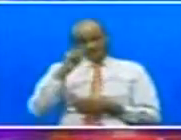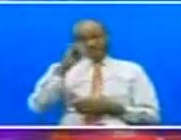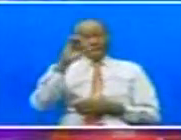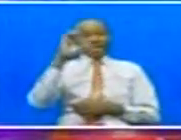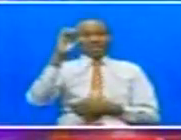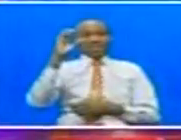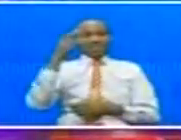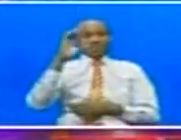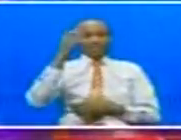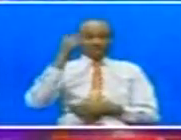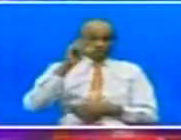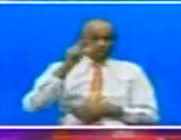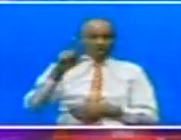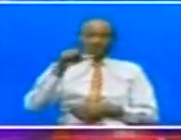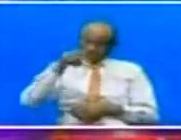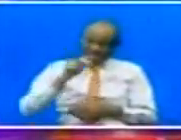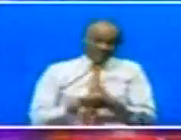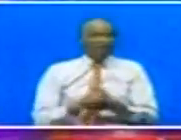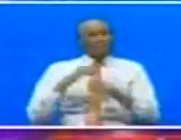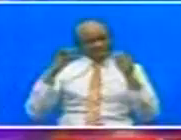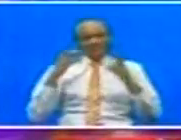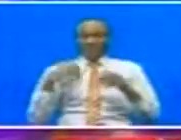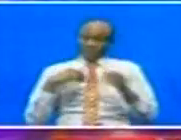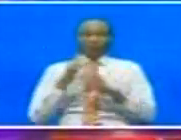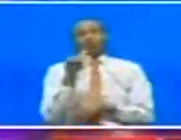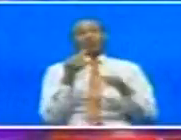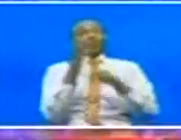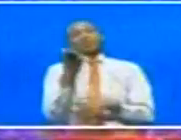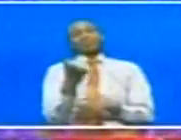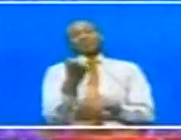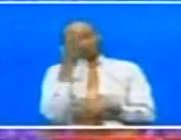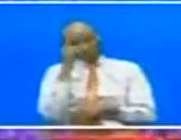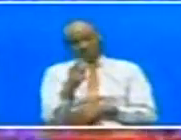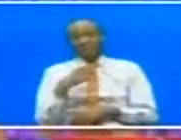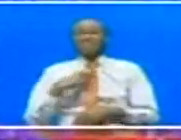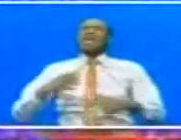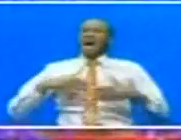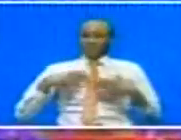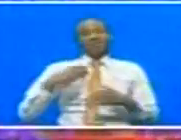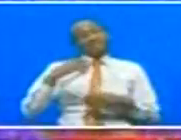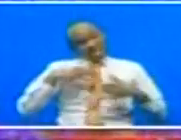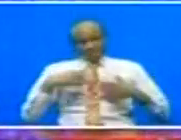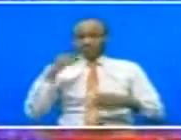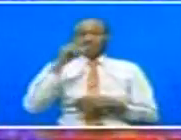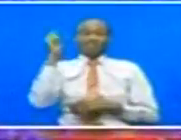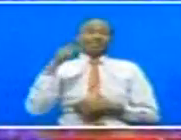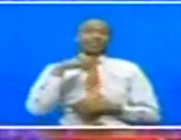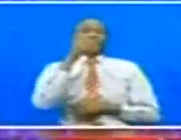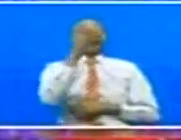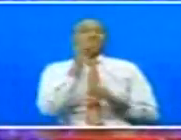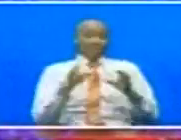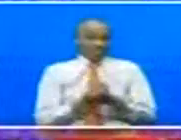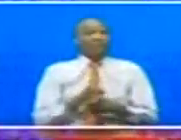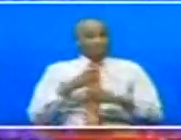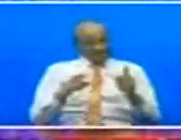a lot of attention. Yeah, I know, but still, I'm glad he didn't make it. But he needs a bigger